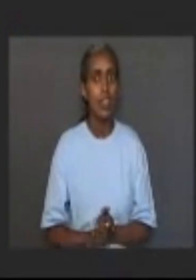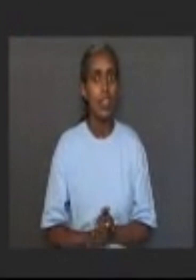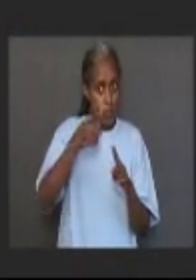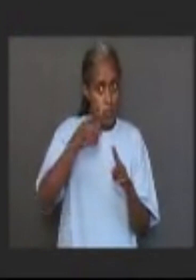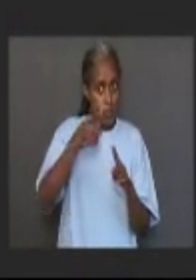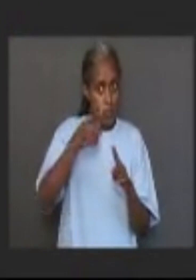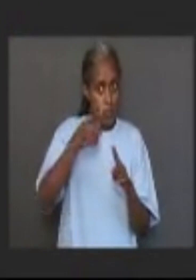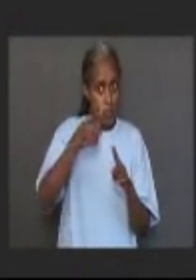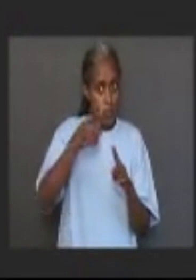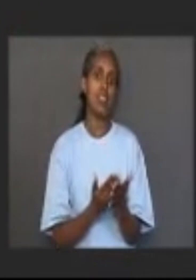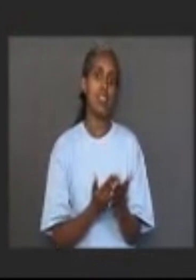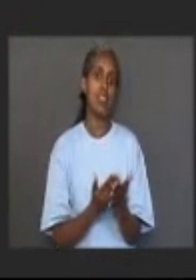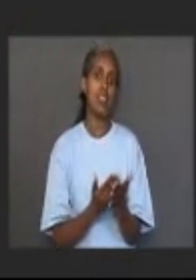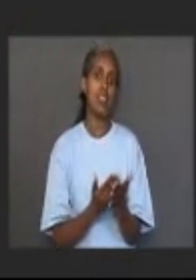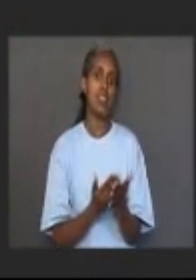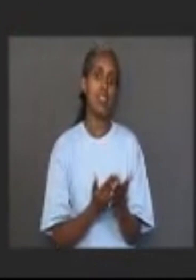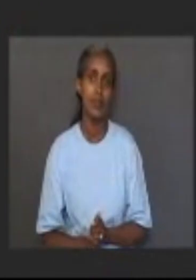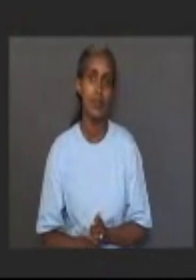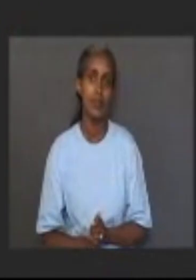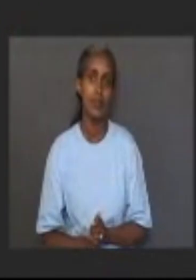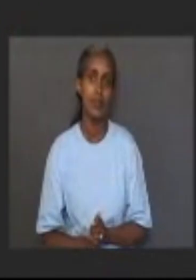get back to our lesson.